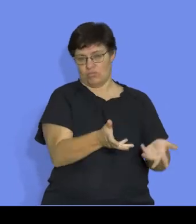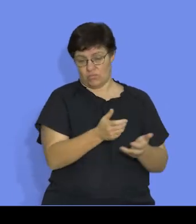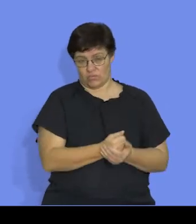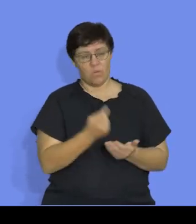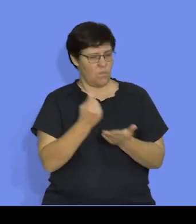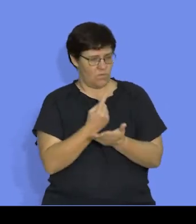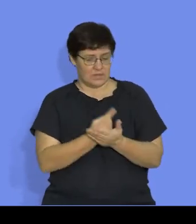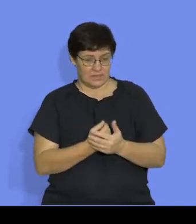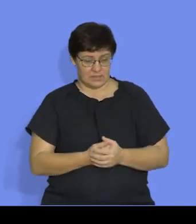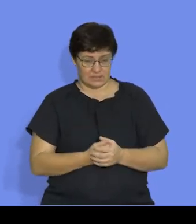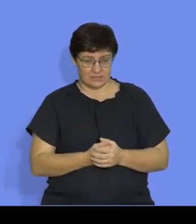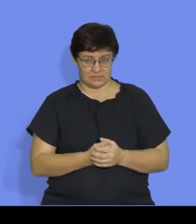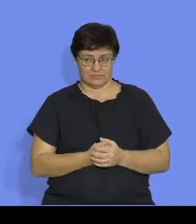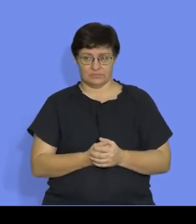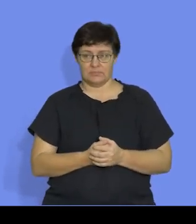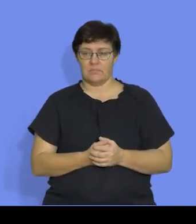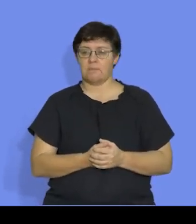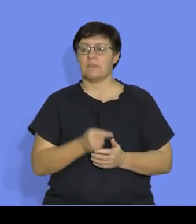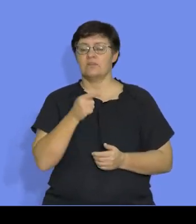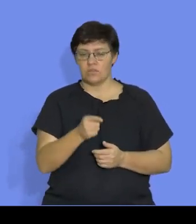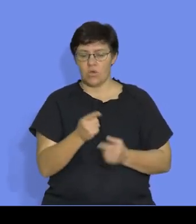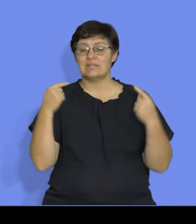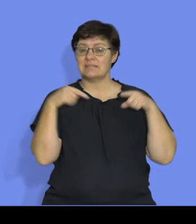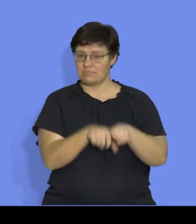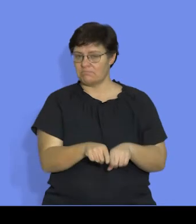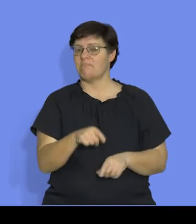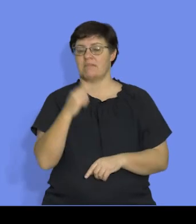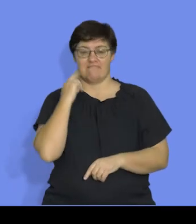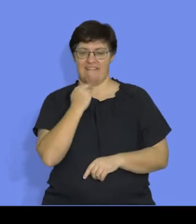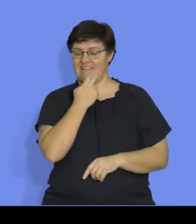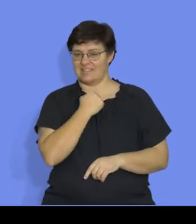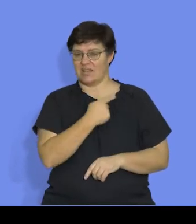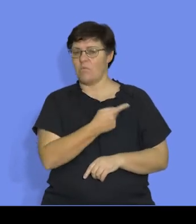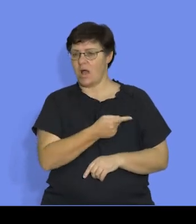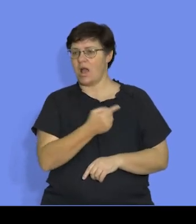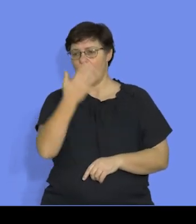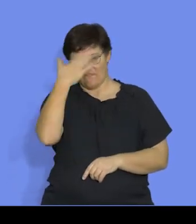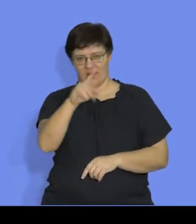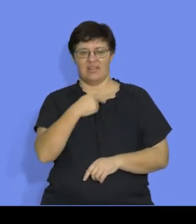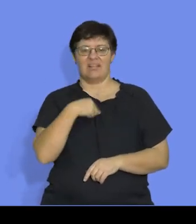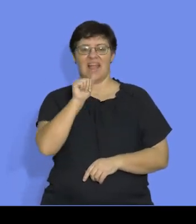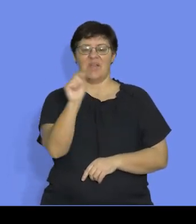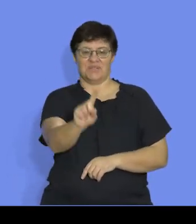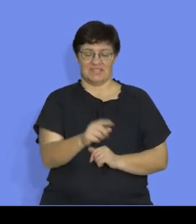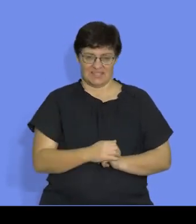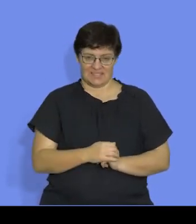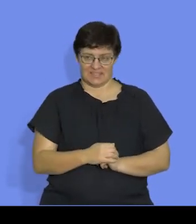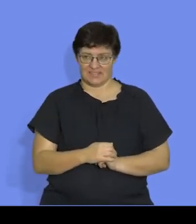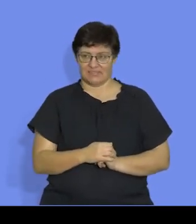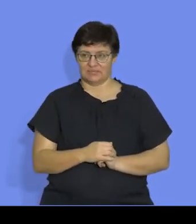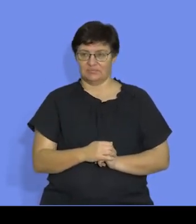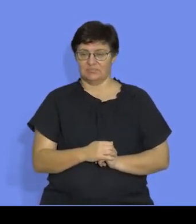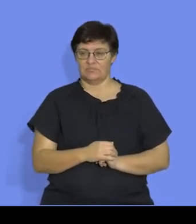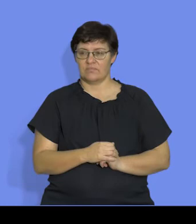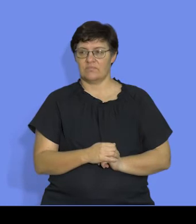sequence. So this simultaneous is actually quite nice because I immediately know what A is. So if